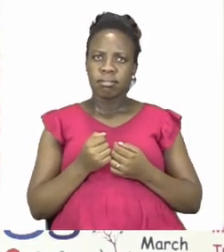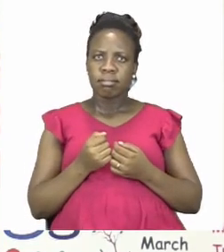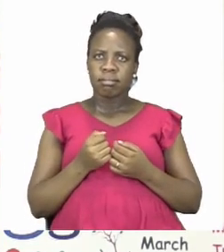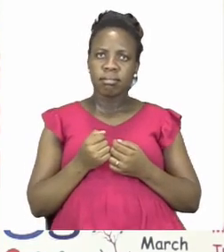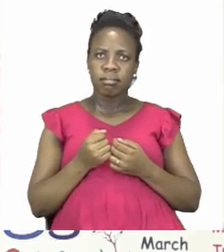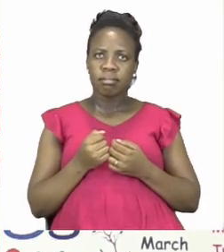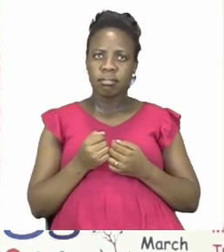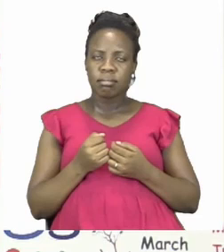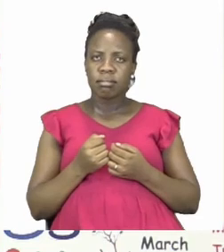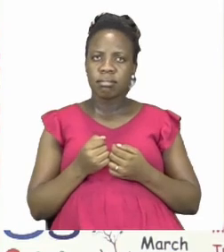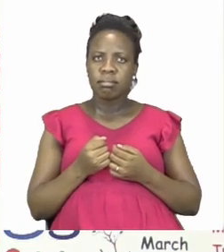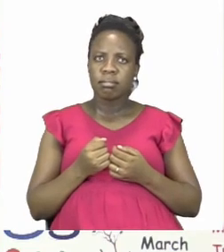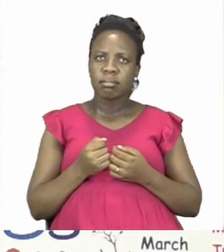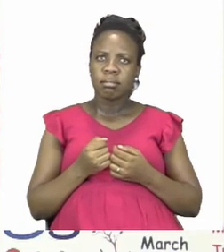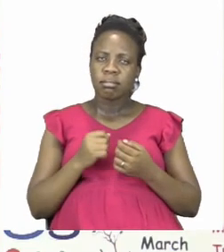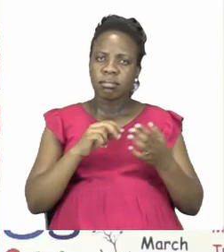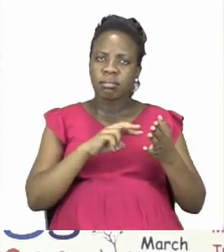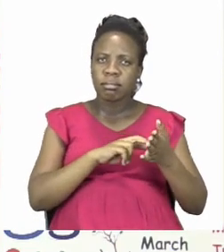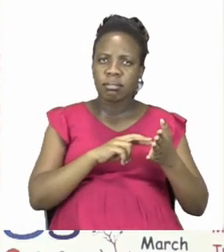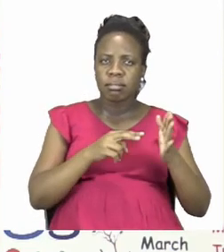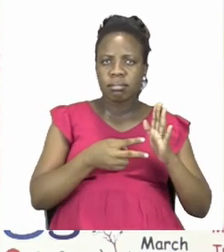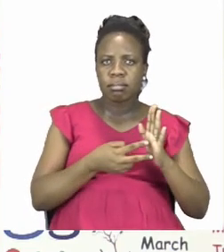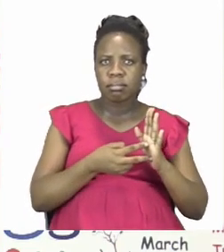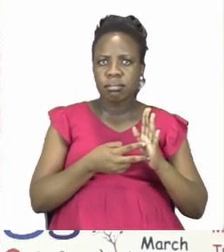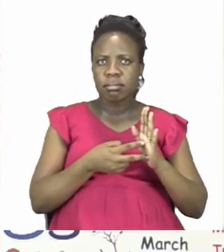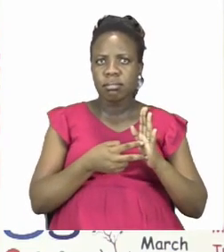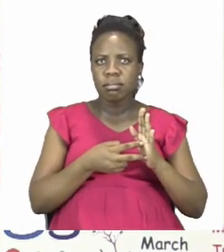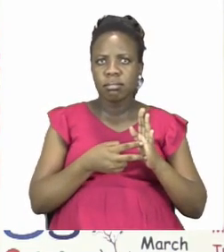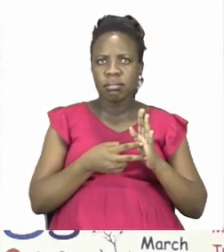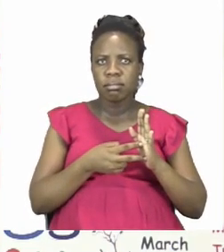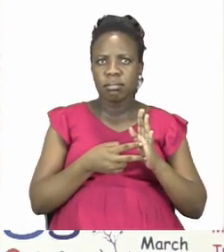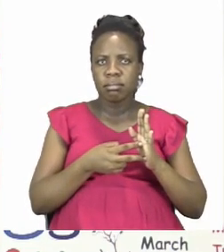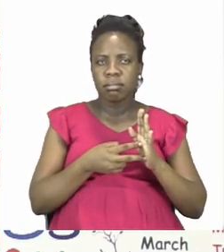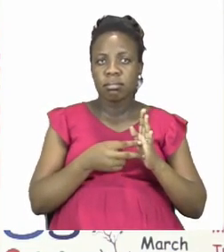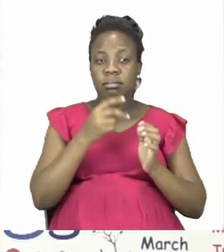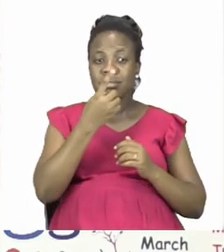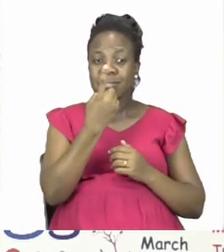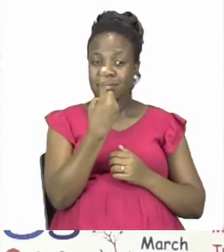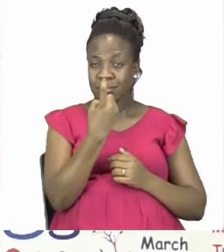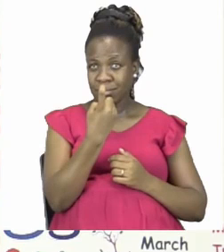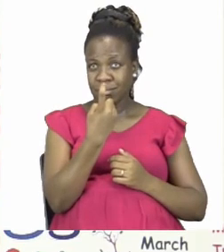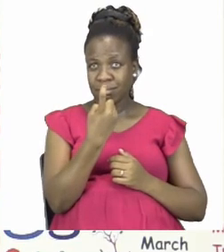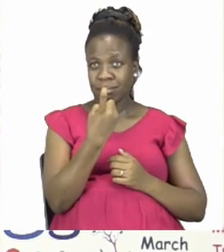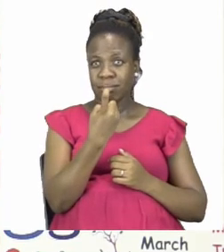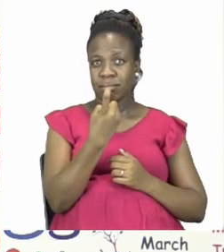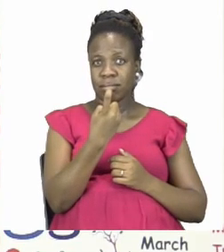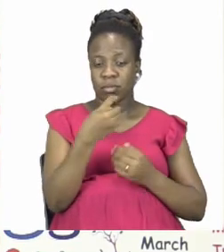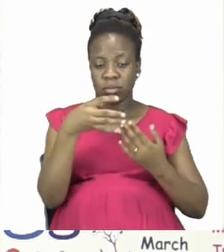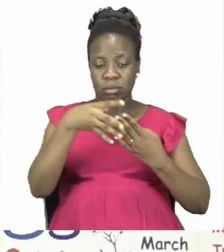it in already. So first, can you see I filled in a 10 Namibian dollar